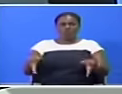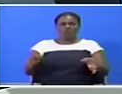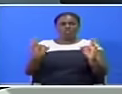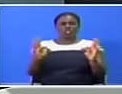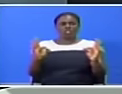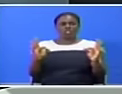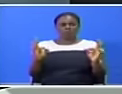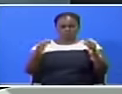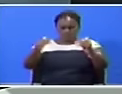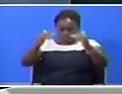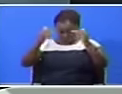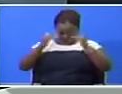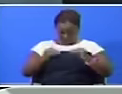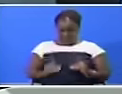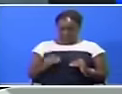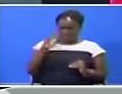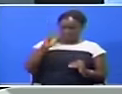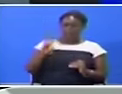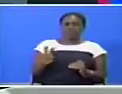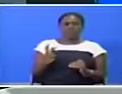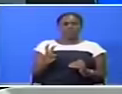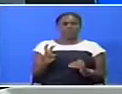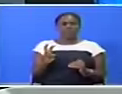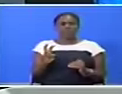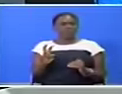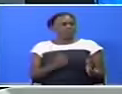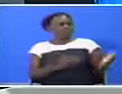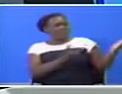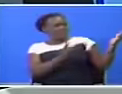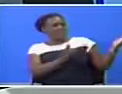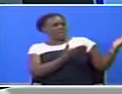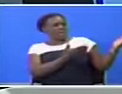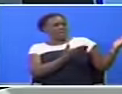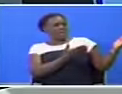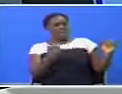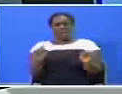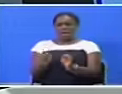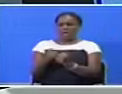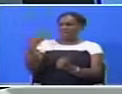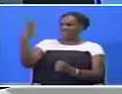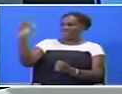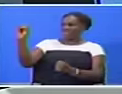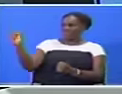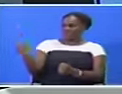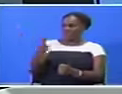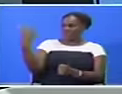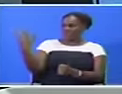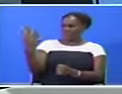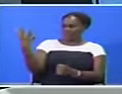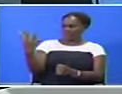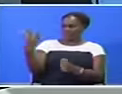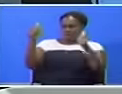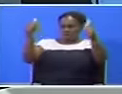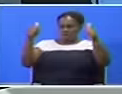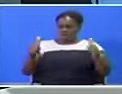let's take a look at the next one for that one. Now, this is what happened on the 13th of April. That's what you're referring to, the Gazette notice, yes?